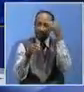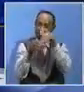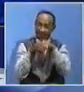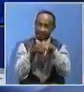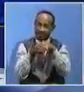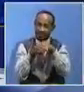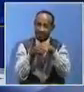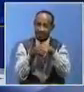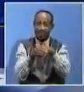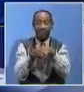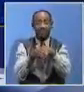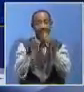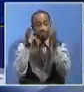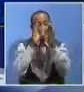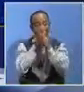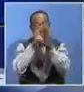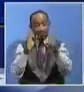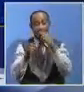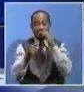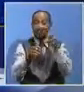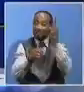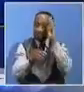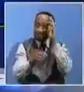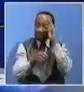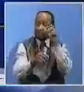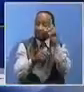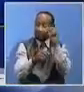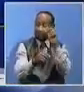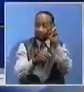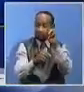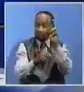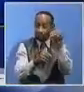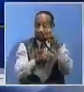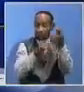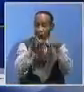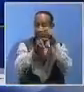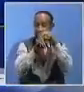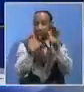Nyambe has called on Zambians to scrutinize the 2022 national budget.